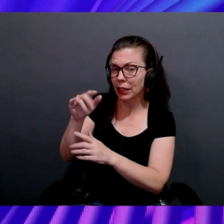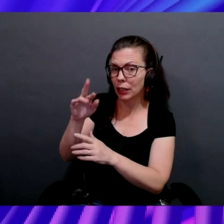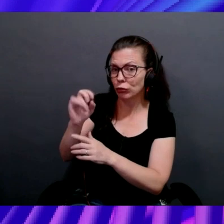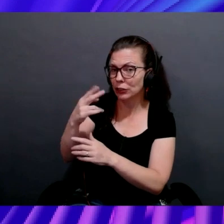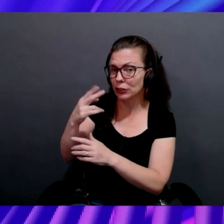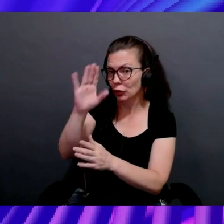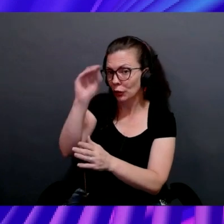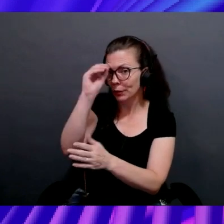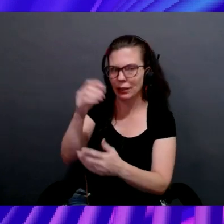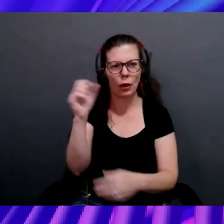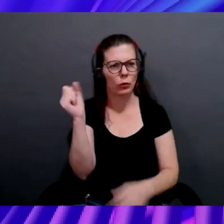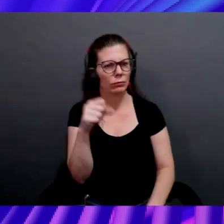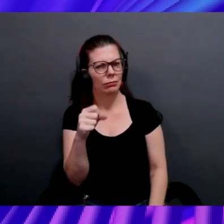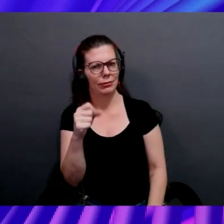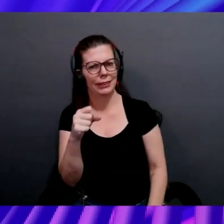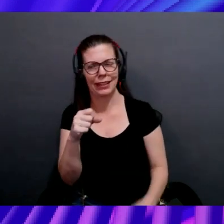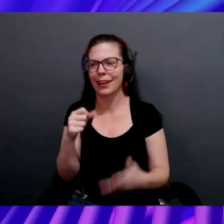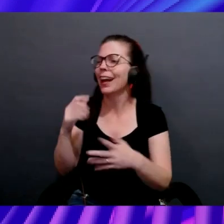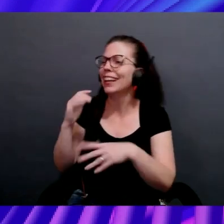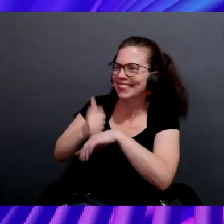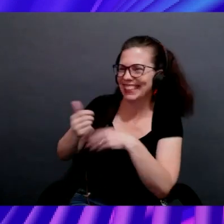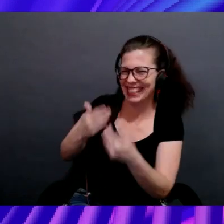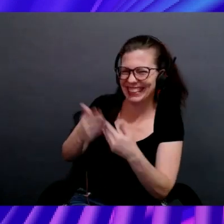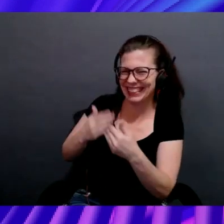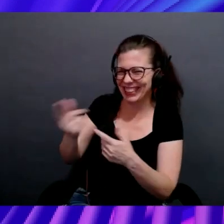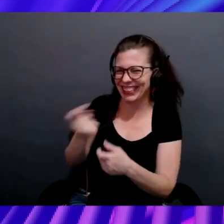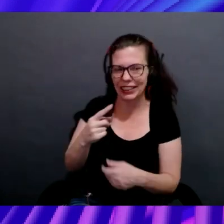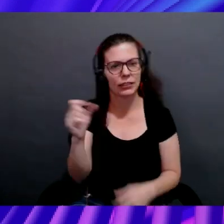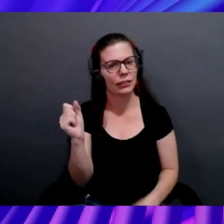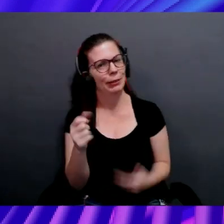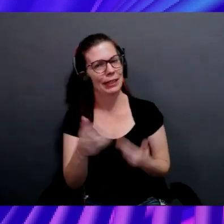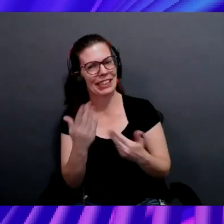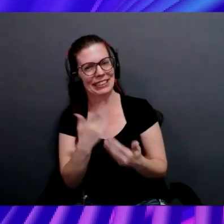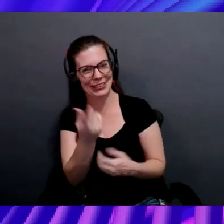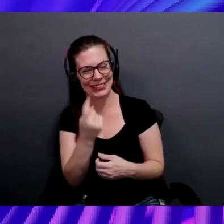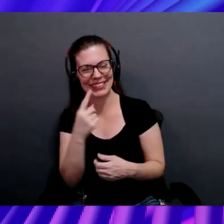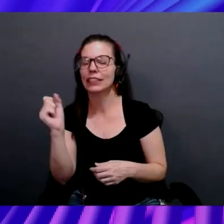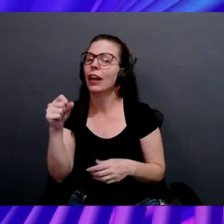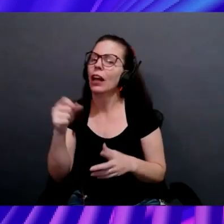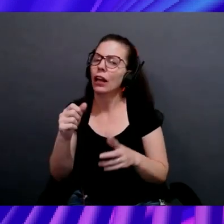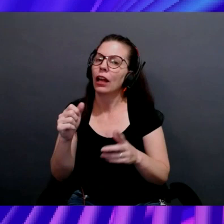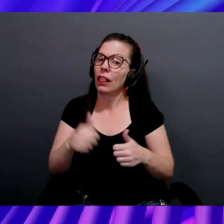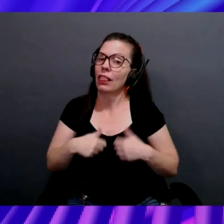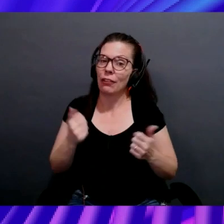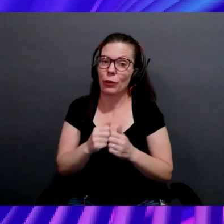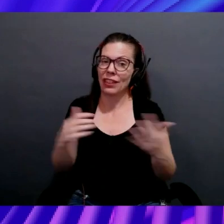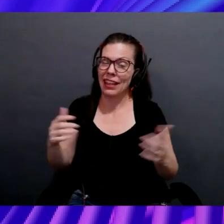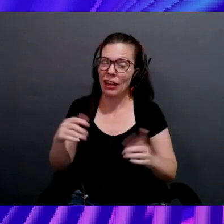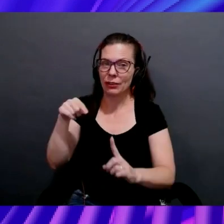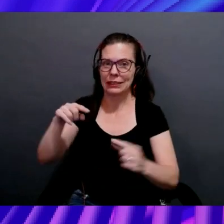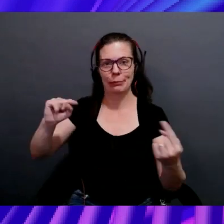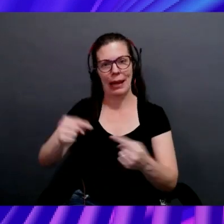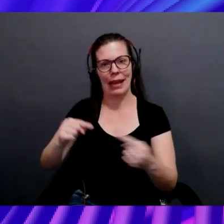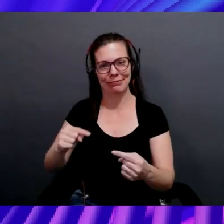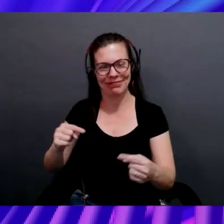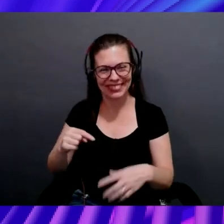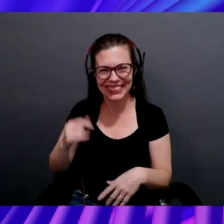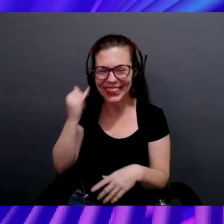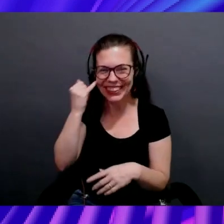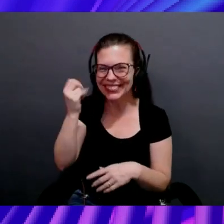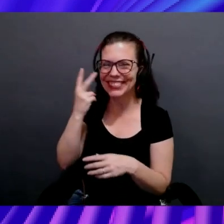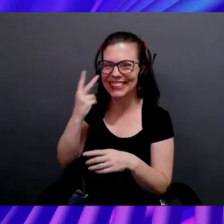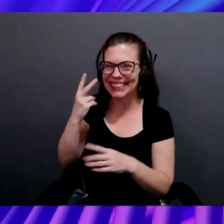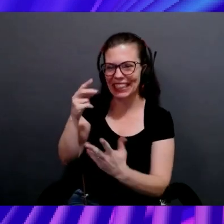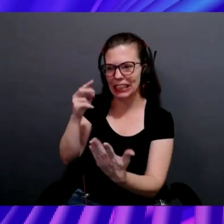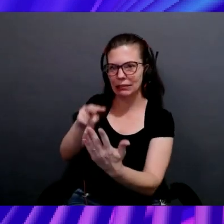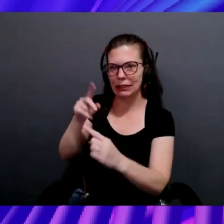Okay. Absolutely. Setting you up with an easy question. That was an easy question, absolutely. No, life without observability is pain. So if you can't see what's going on